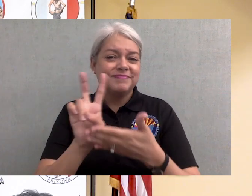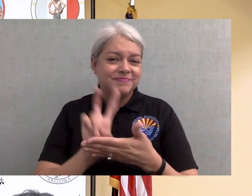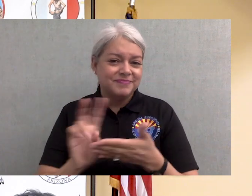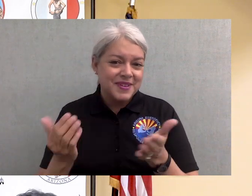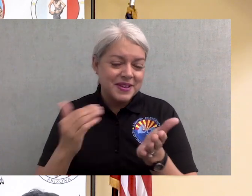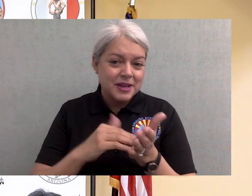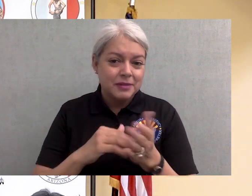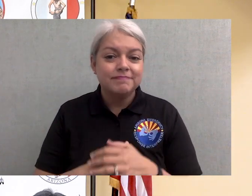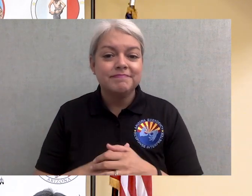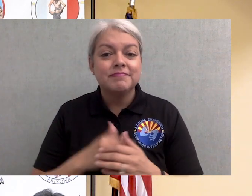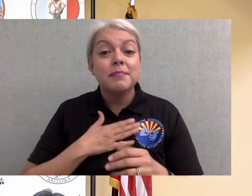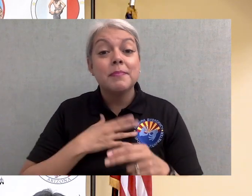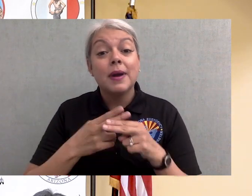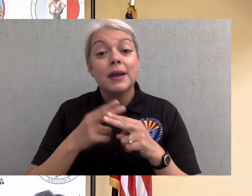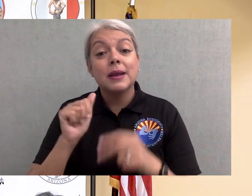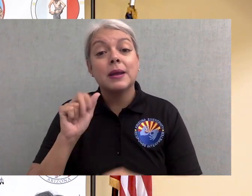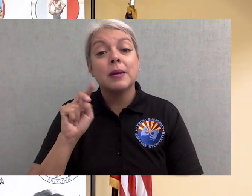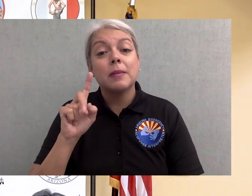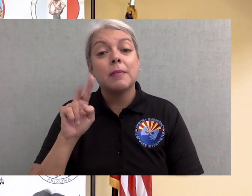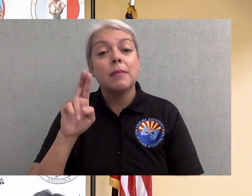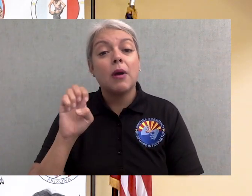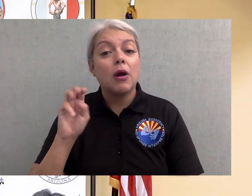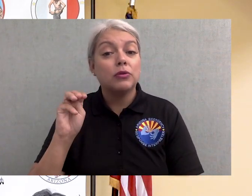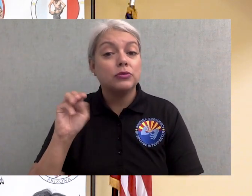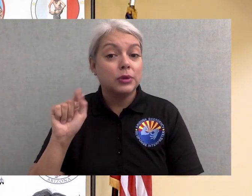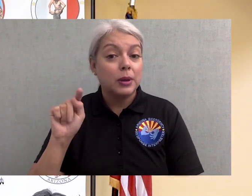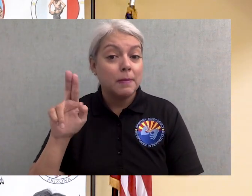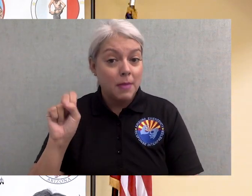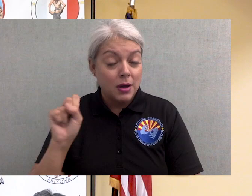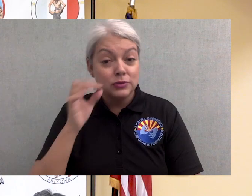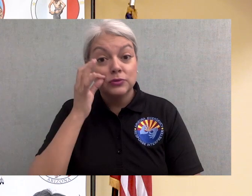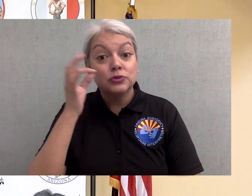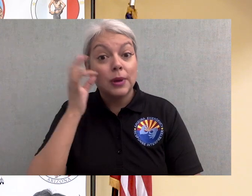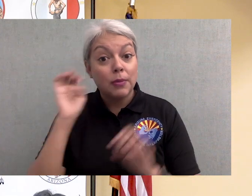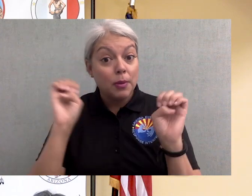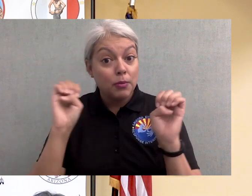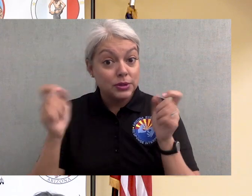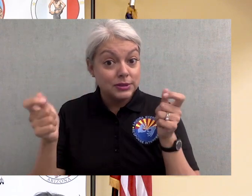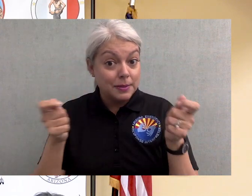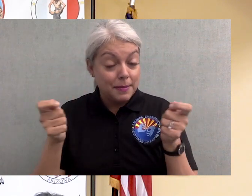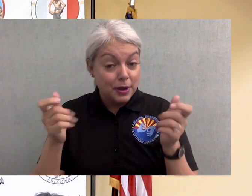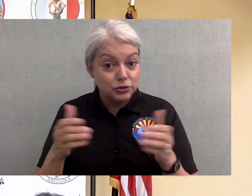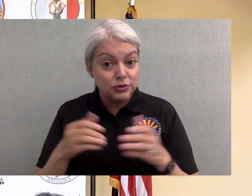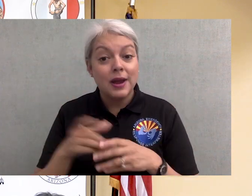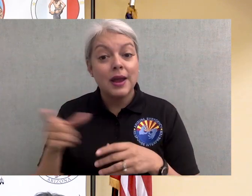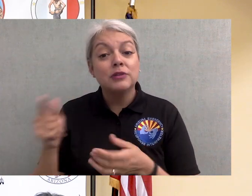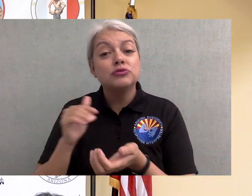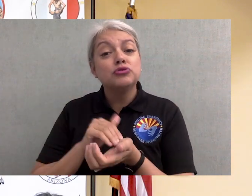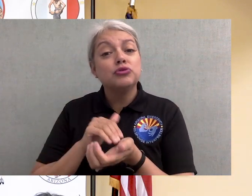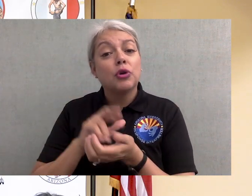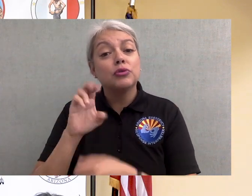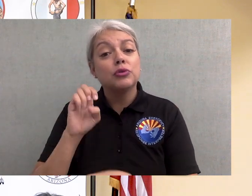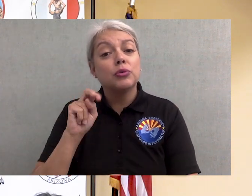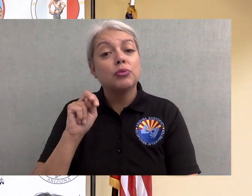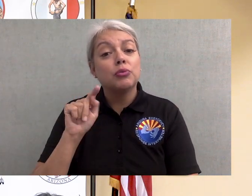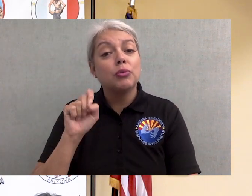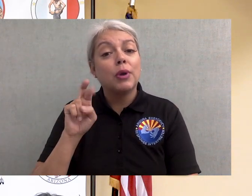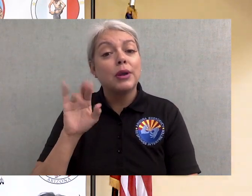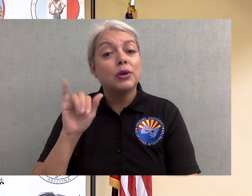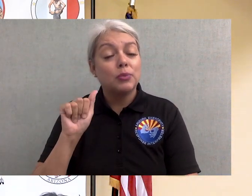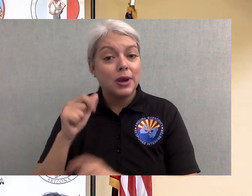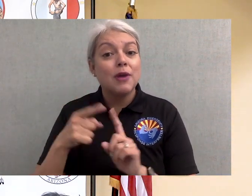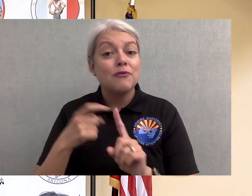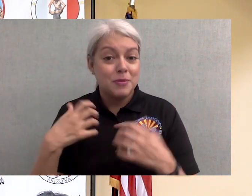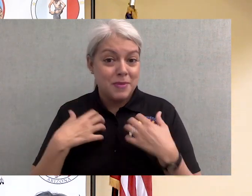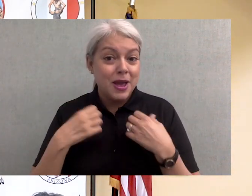Emergency Manager, and today we have Dr. Renteria, our Health Director from the Health Department. Today I'll start off with